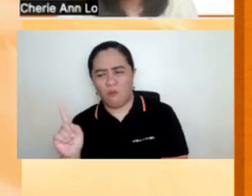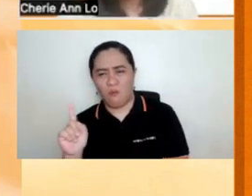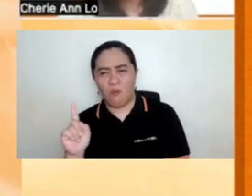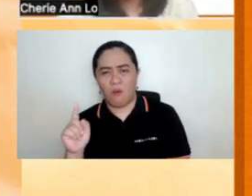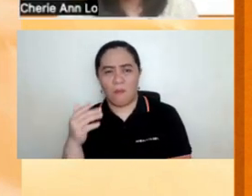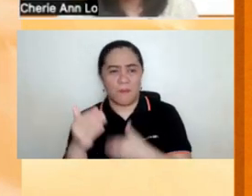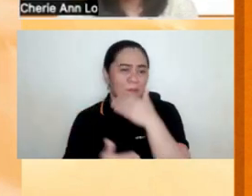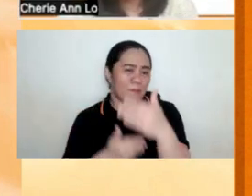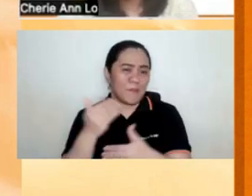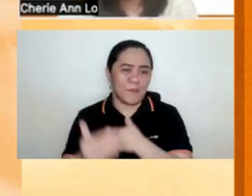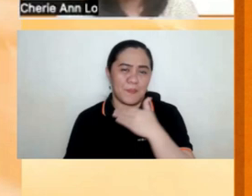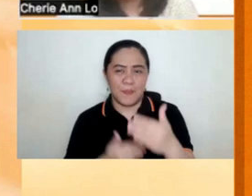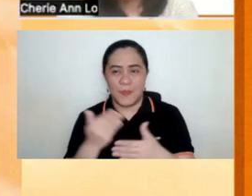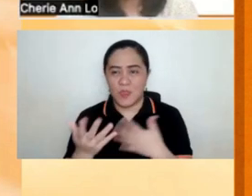or